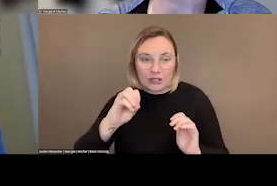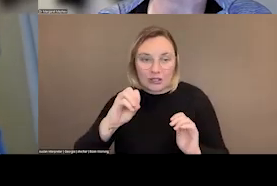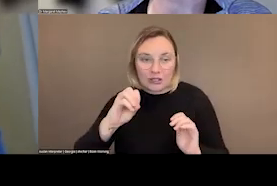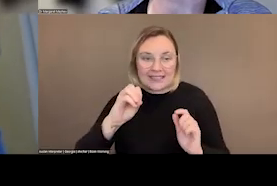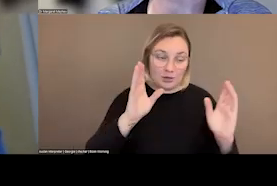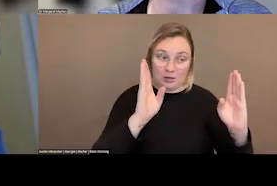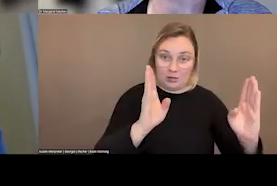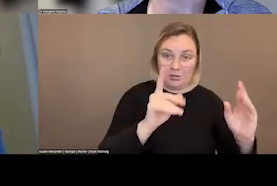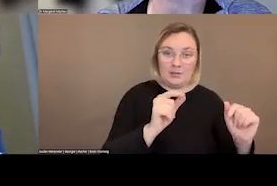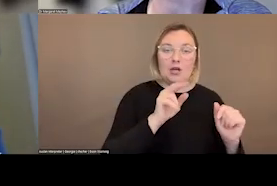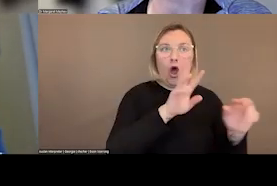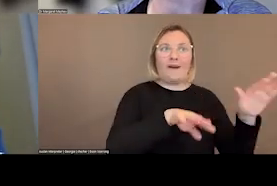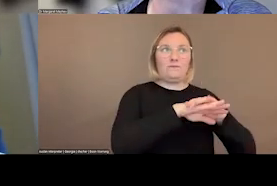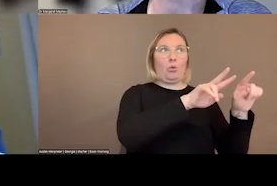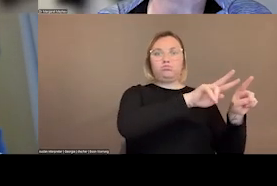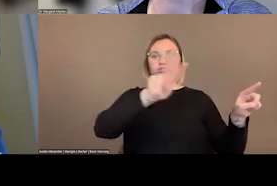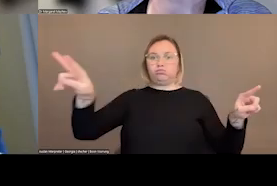then